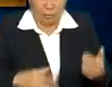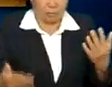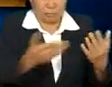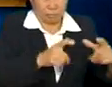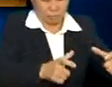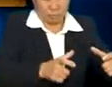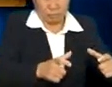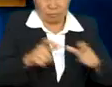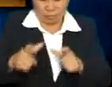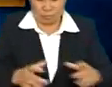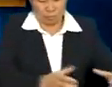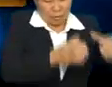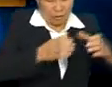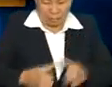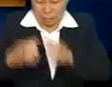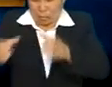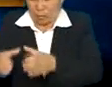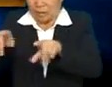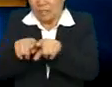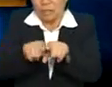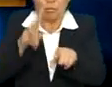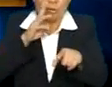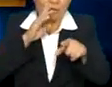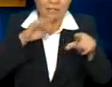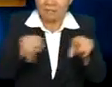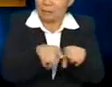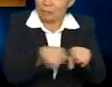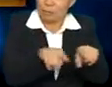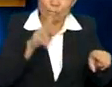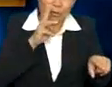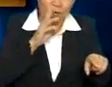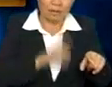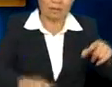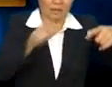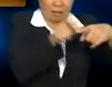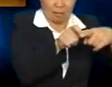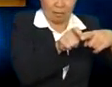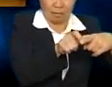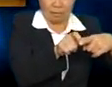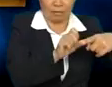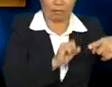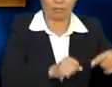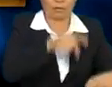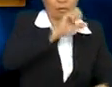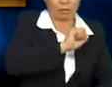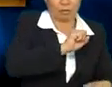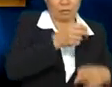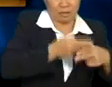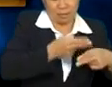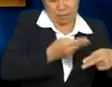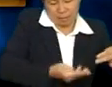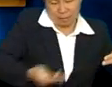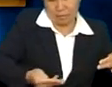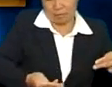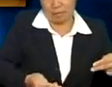These 3 beakers are filled with the same amount of water. Label the beakers with the names of